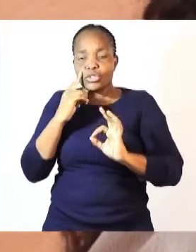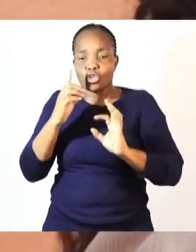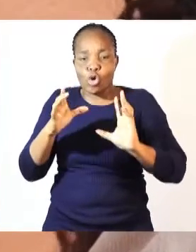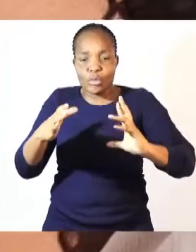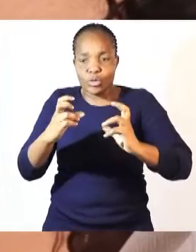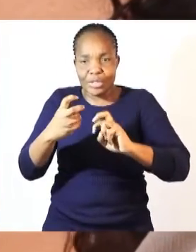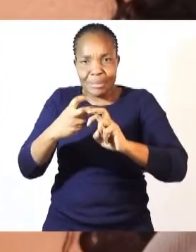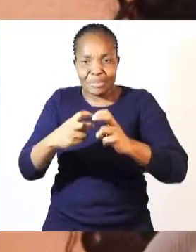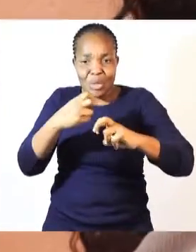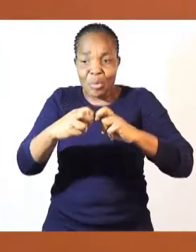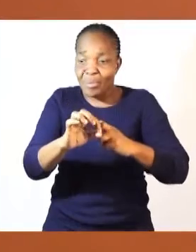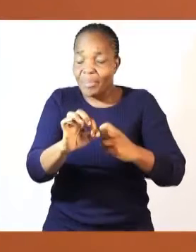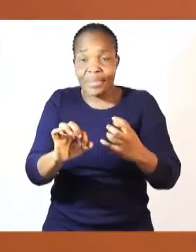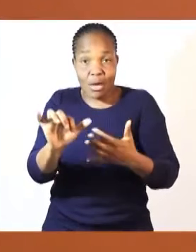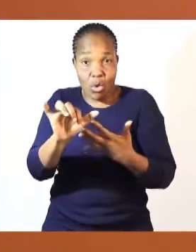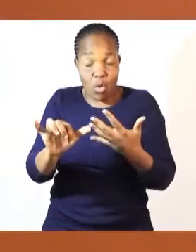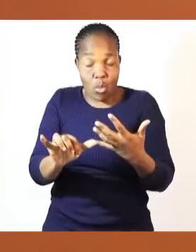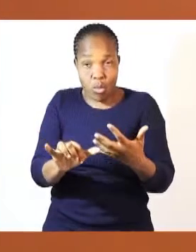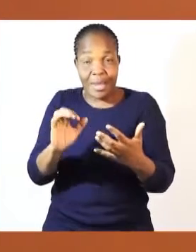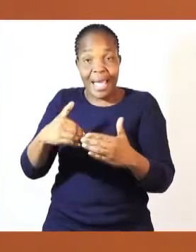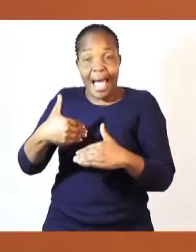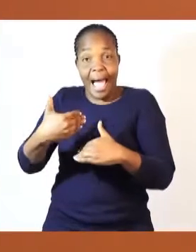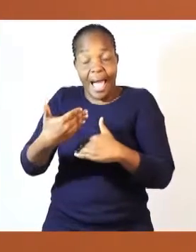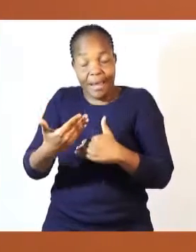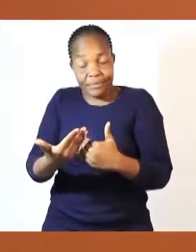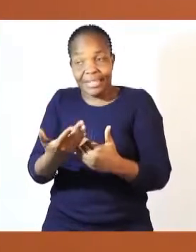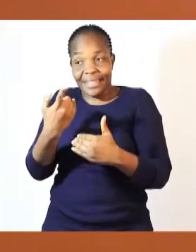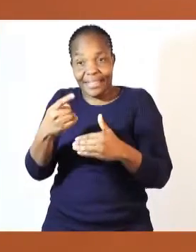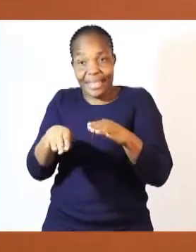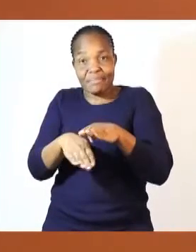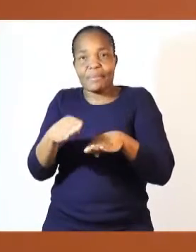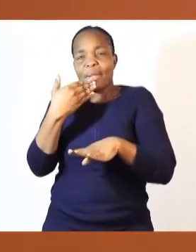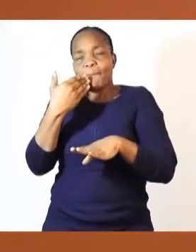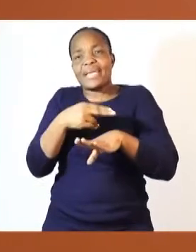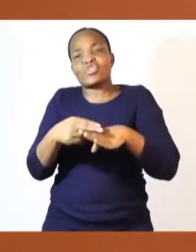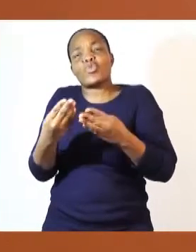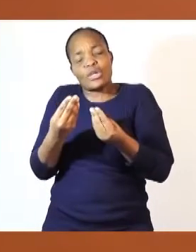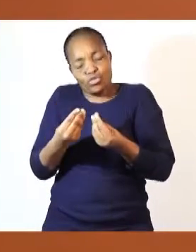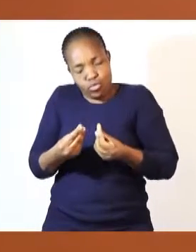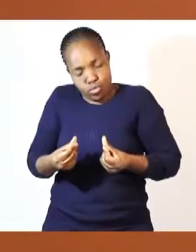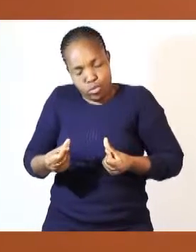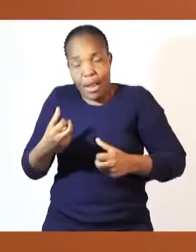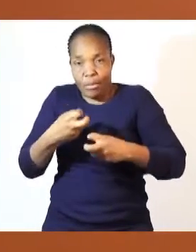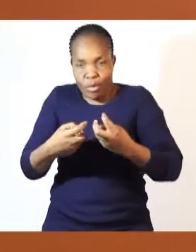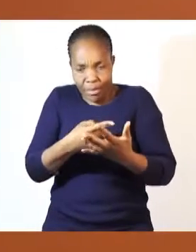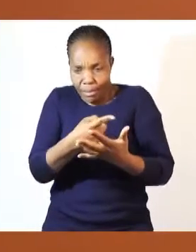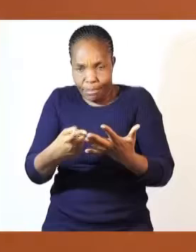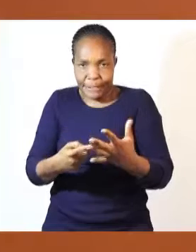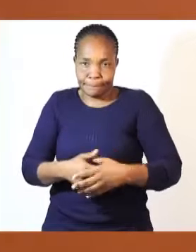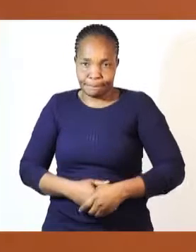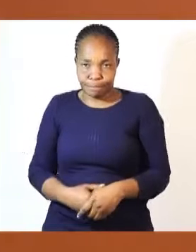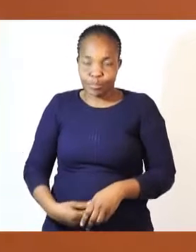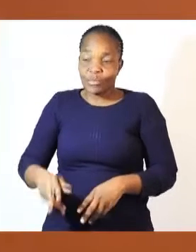problems faced by persons with disabilities and come up with solutions to these problems. And it is as